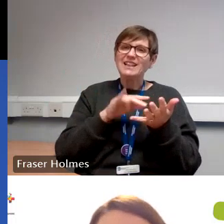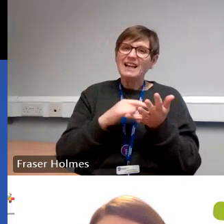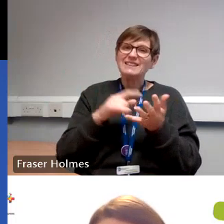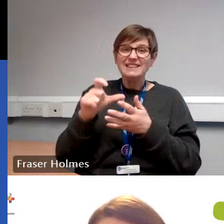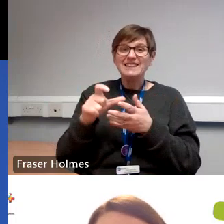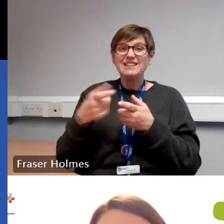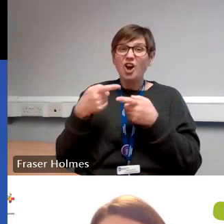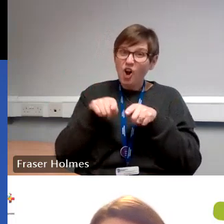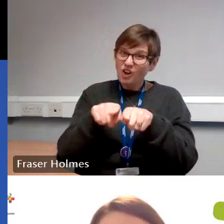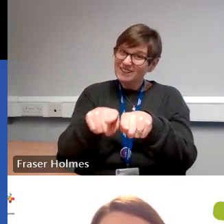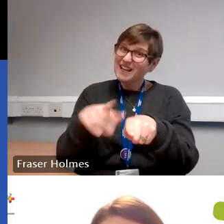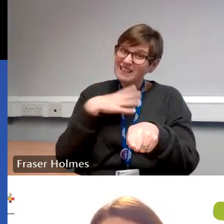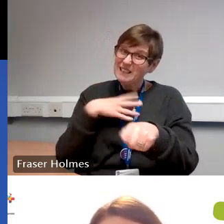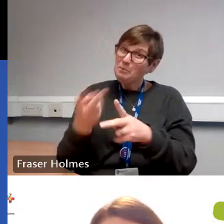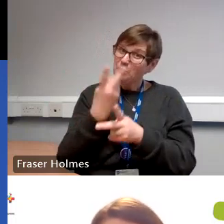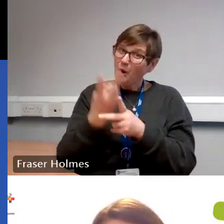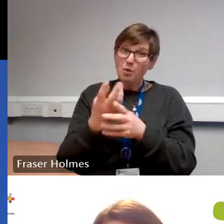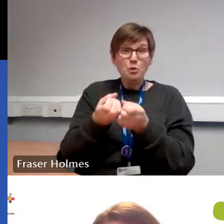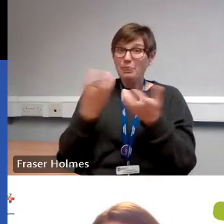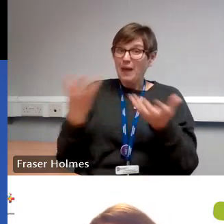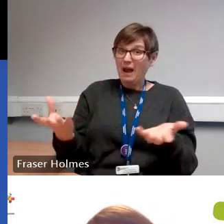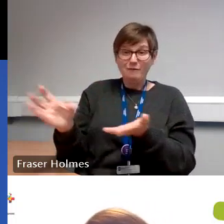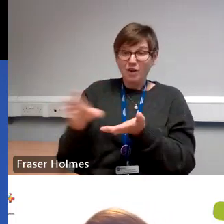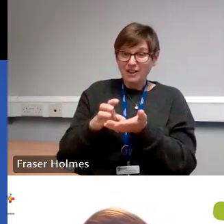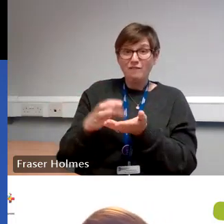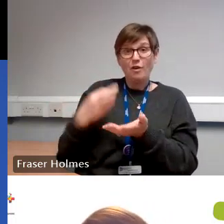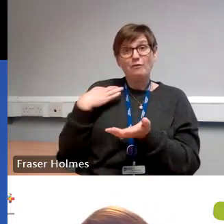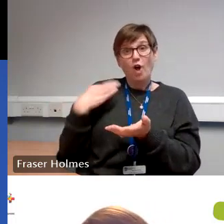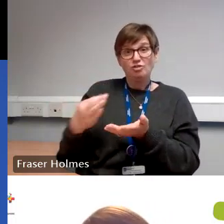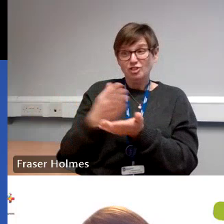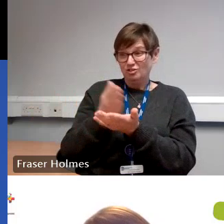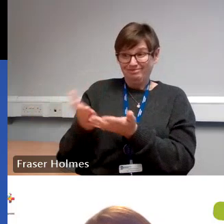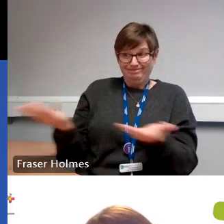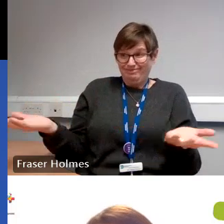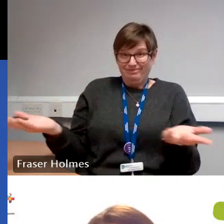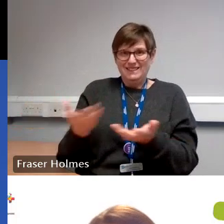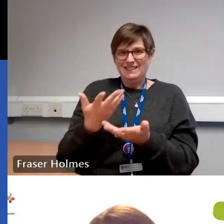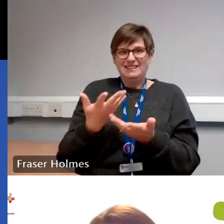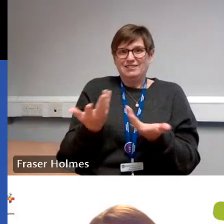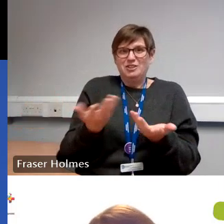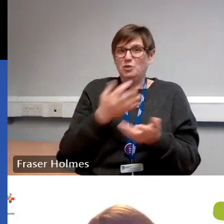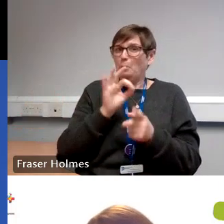that. Mm-hmm. Without that, it kind of defeats the object, doesn't it? Yeah.